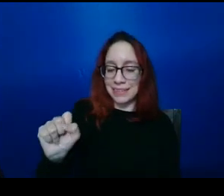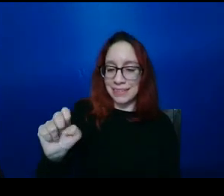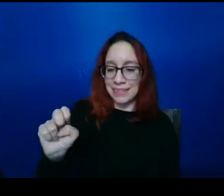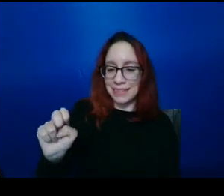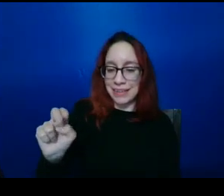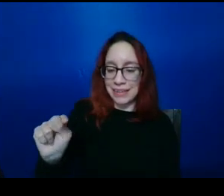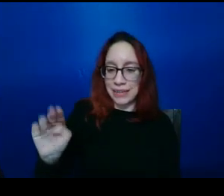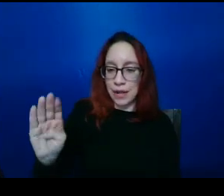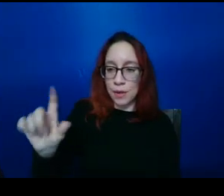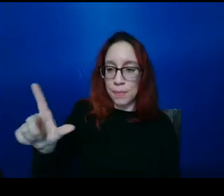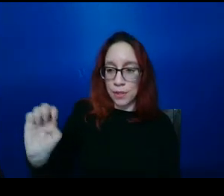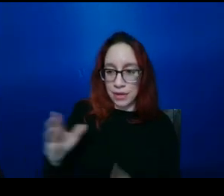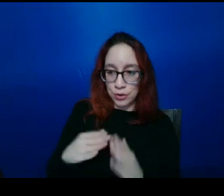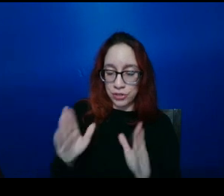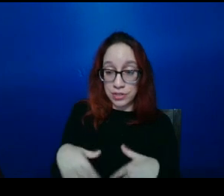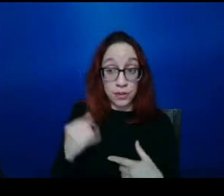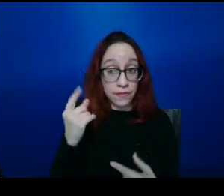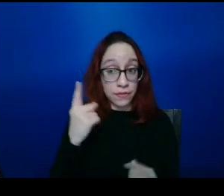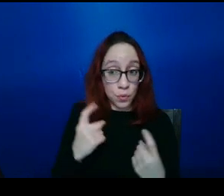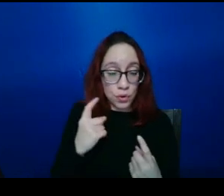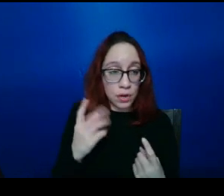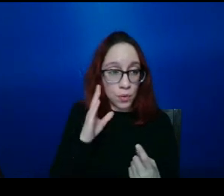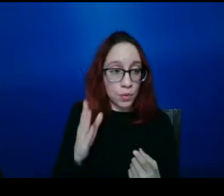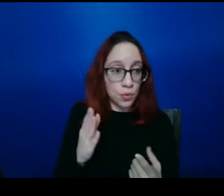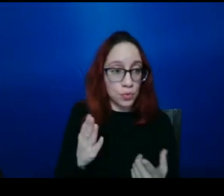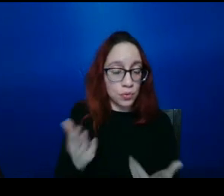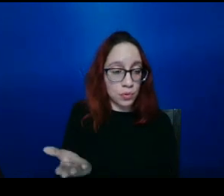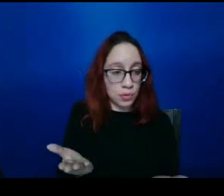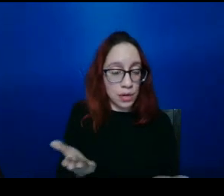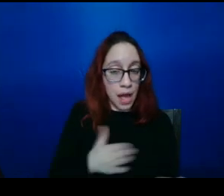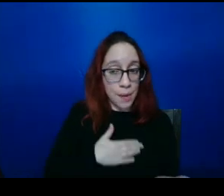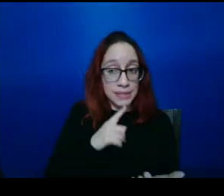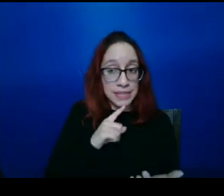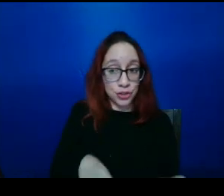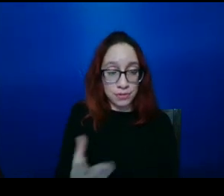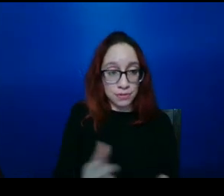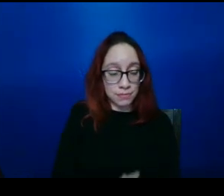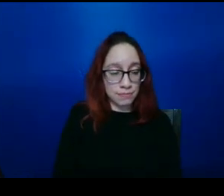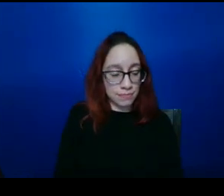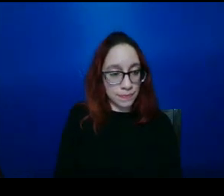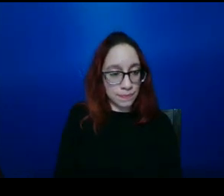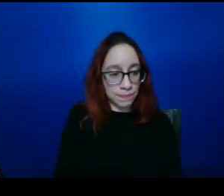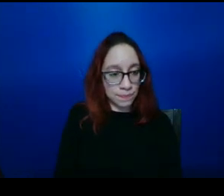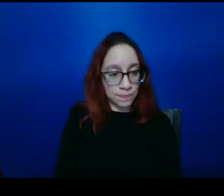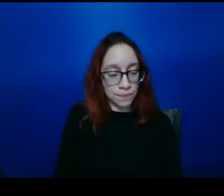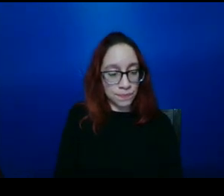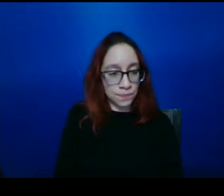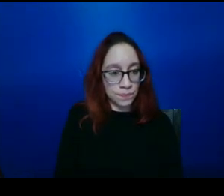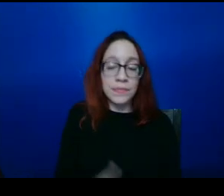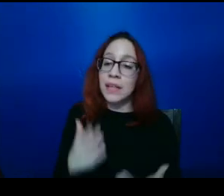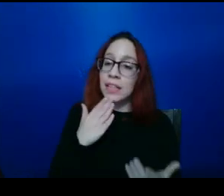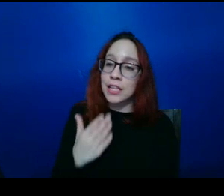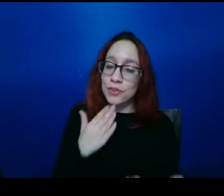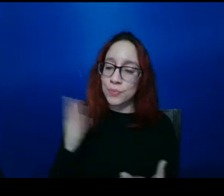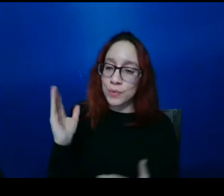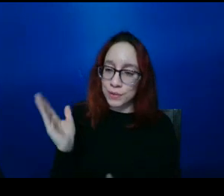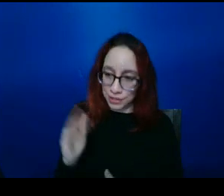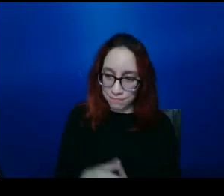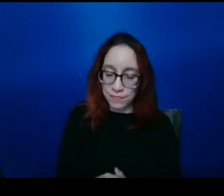So, if you guys, if you have any questions, I will I'll be able to happily answer any question you might have at this point. Thank you for that